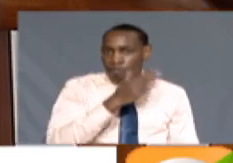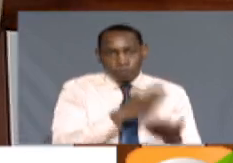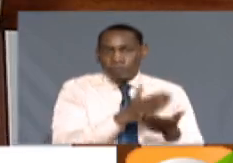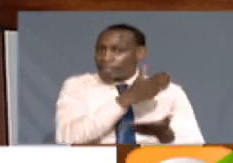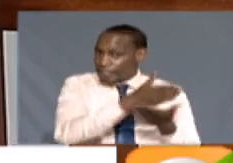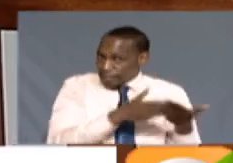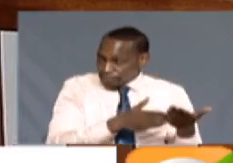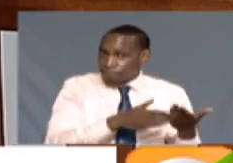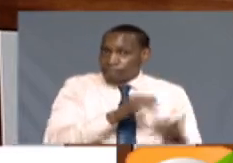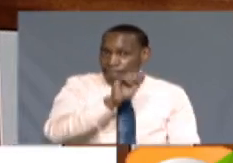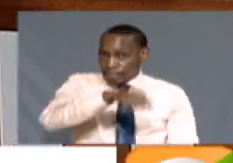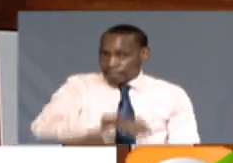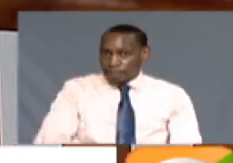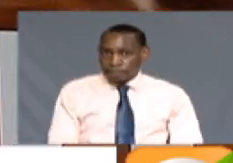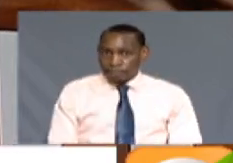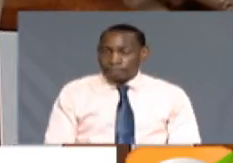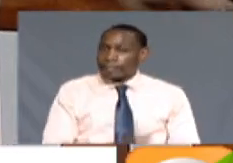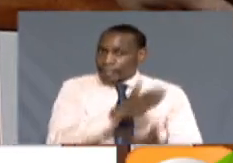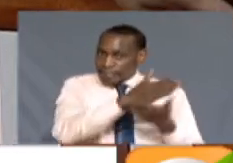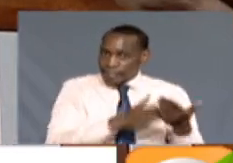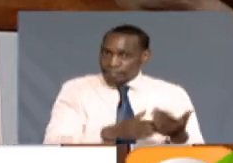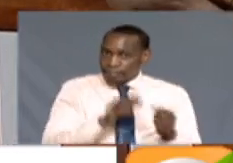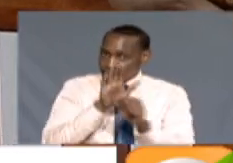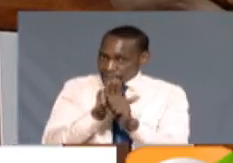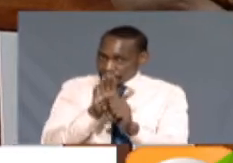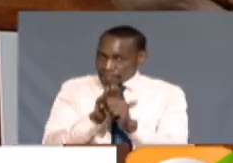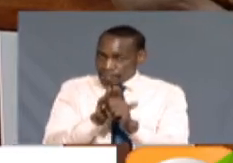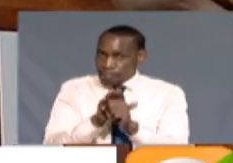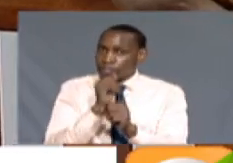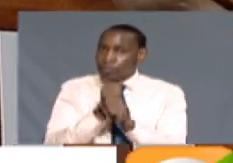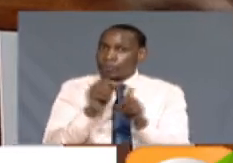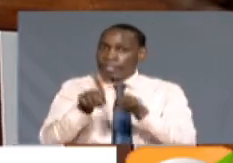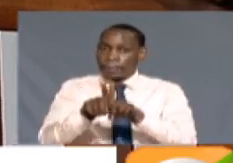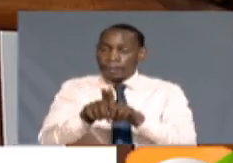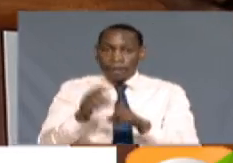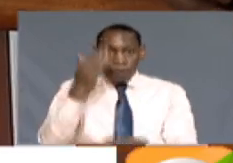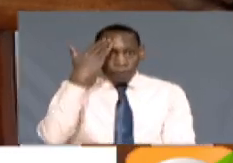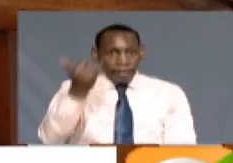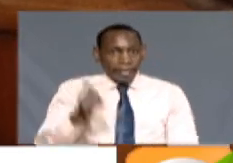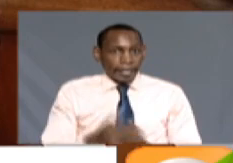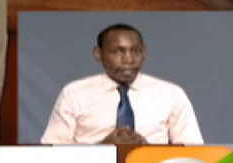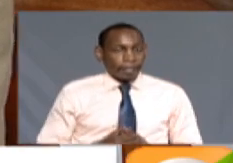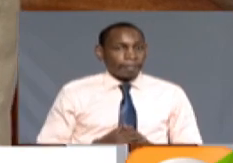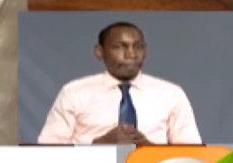Some. Some mostly do that. Because...